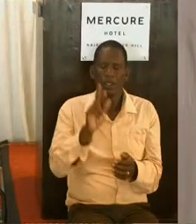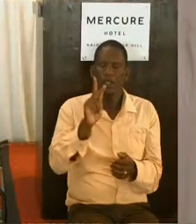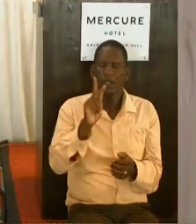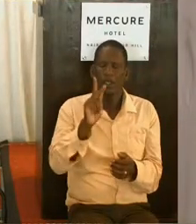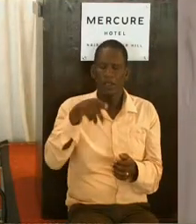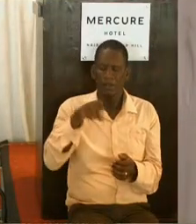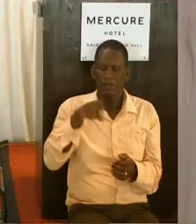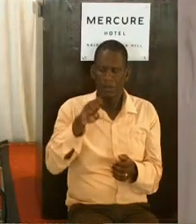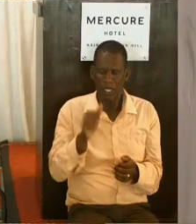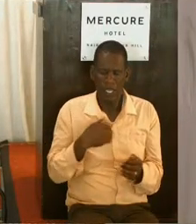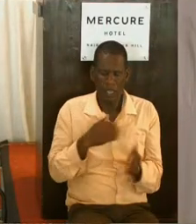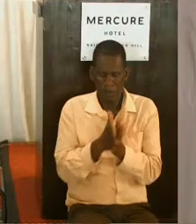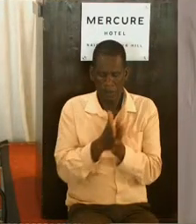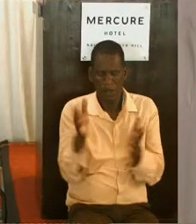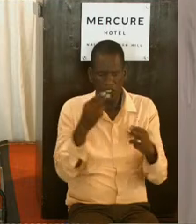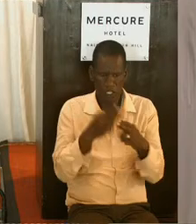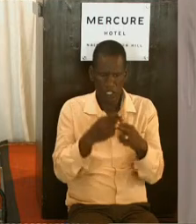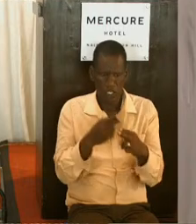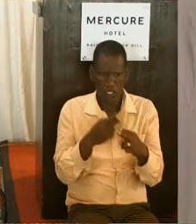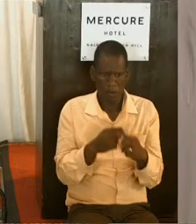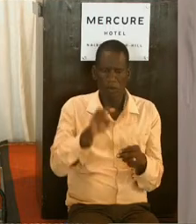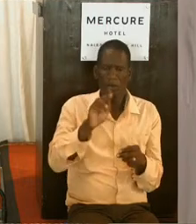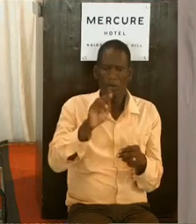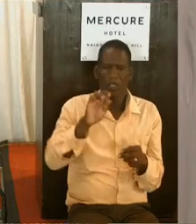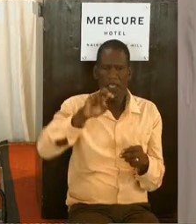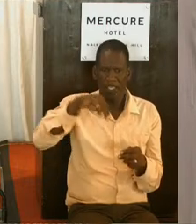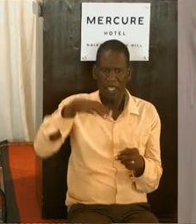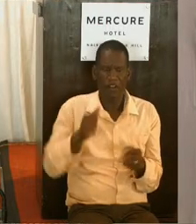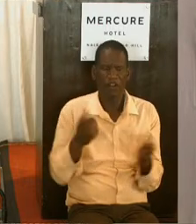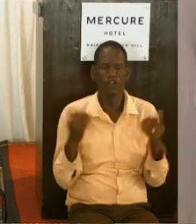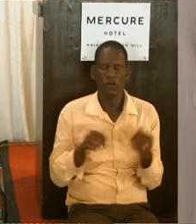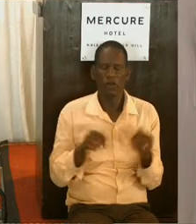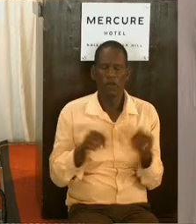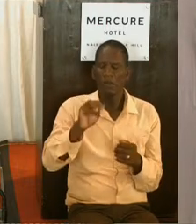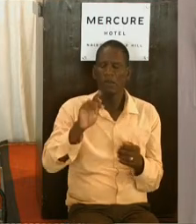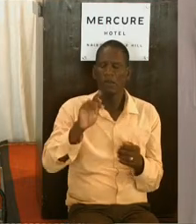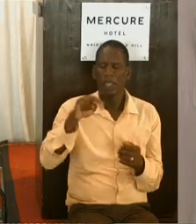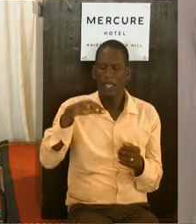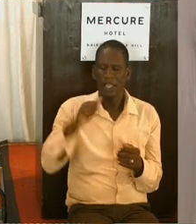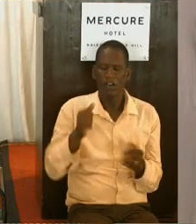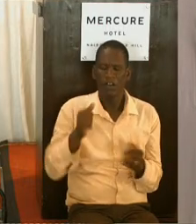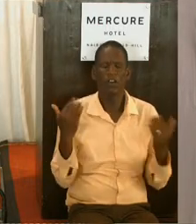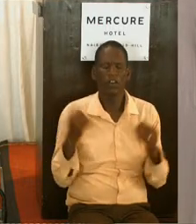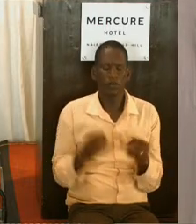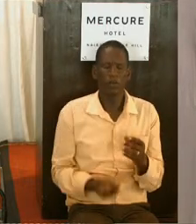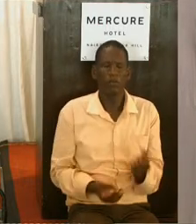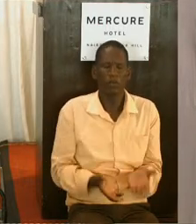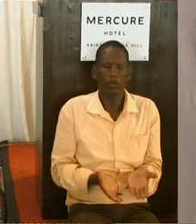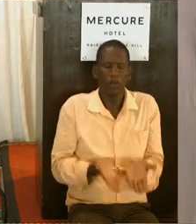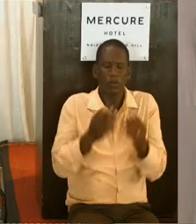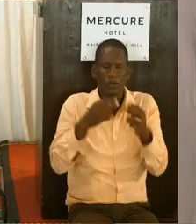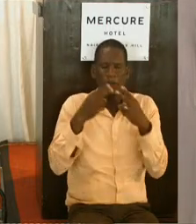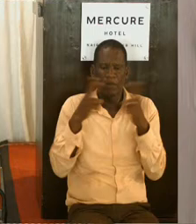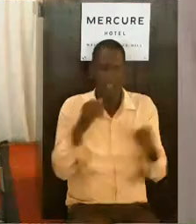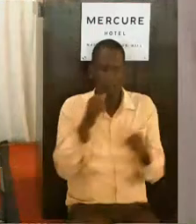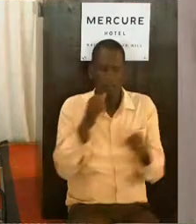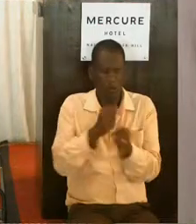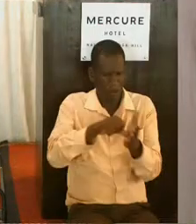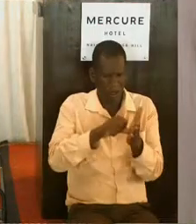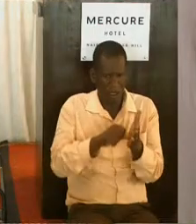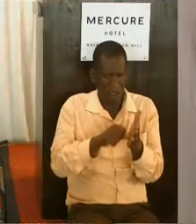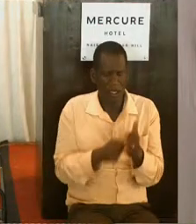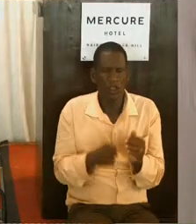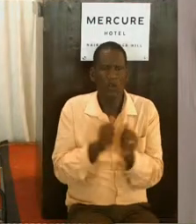a wing called mukenya daima mukenya daima promotes peace and Kenya daima has been working very tirelessly